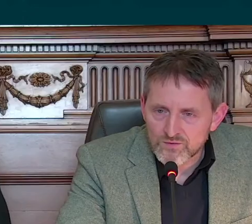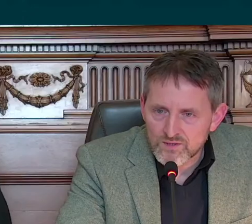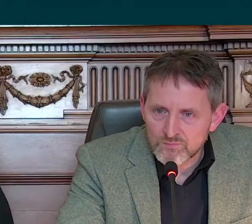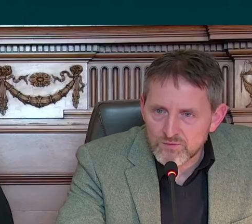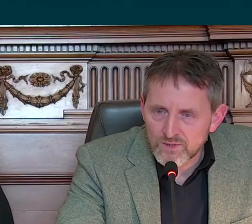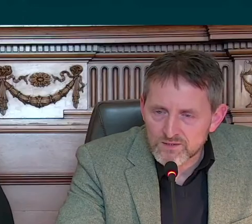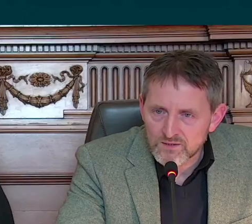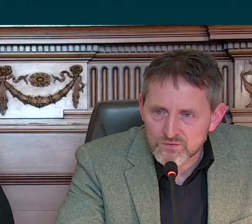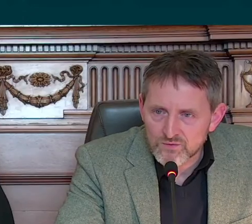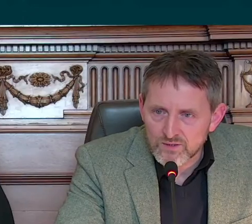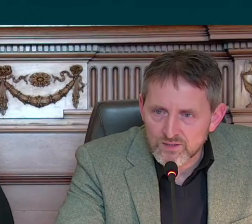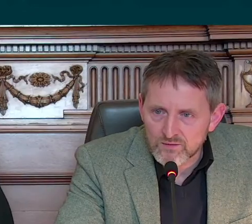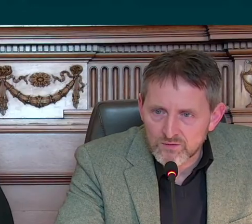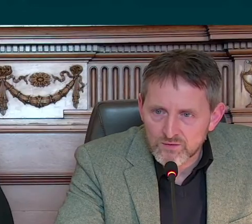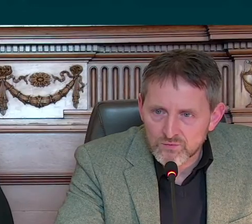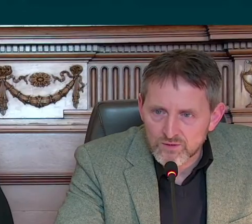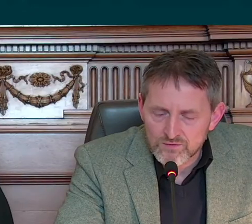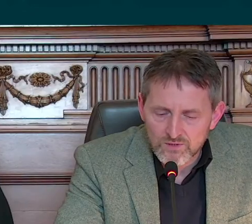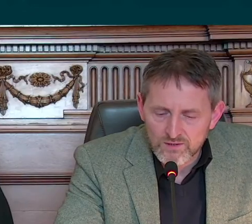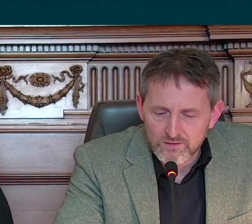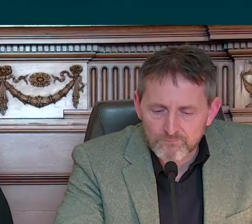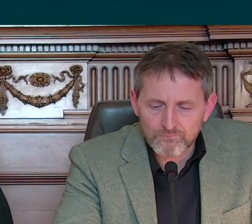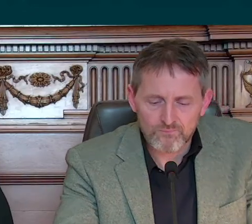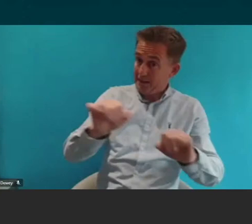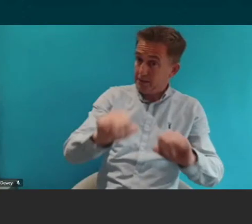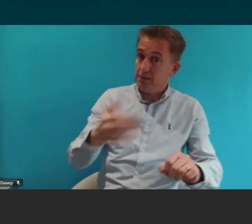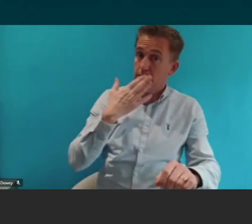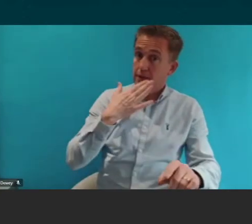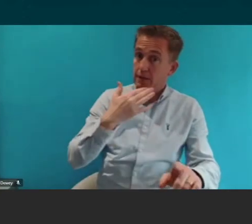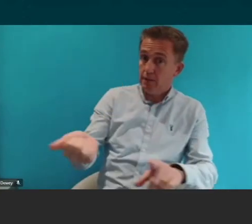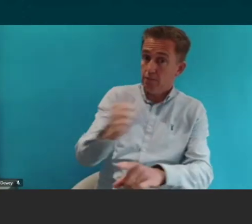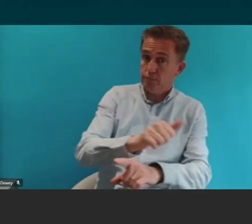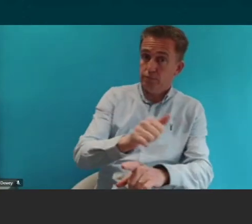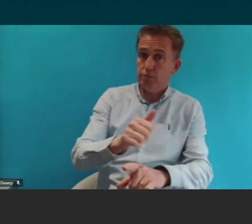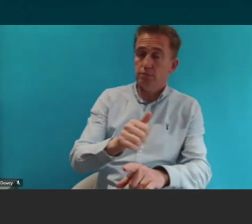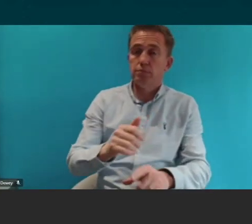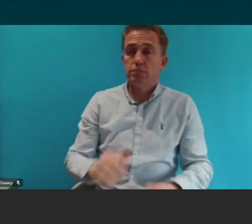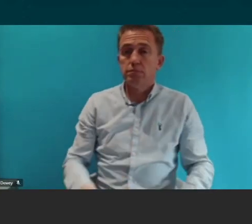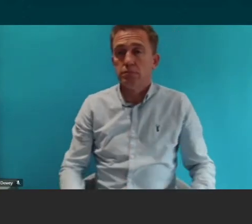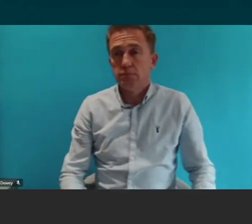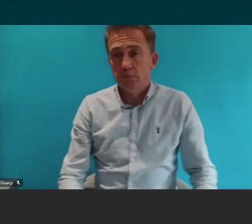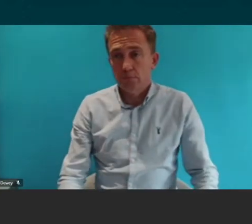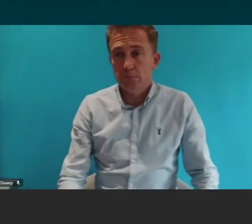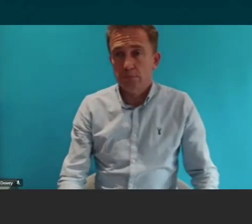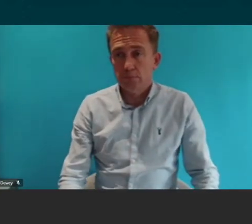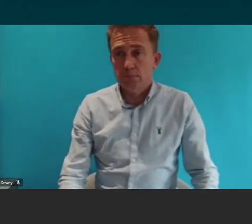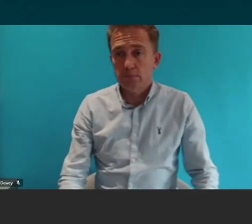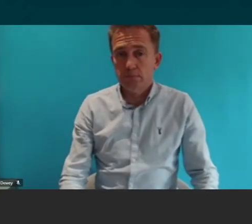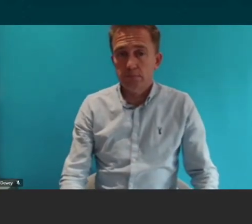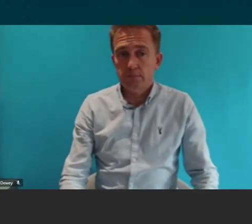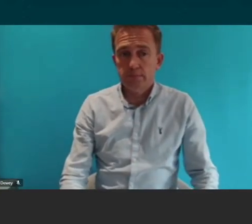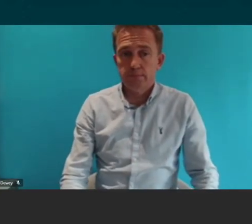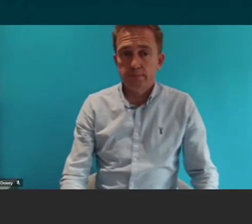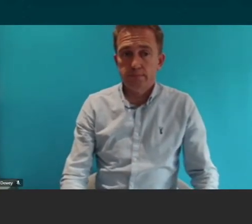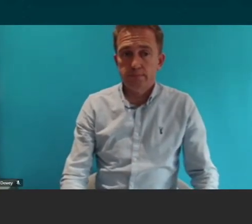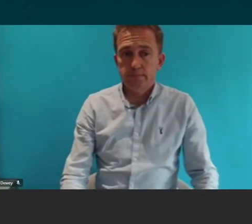No, it's fine. You've been waiting, so on you go, Councillor Blake.